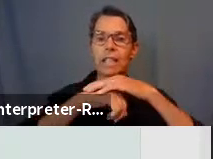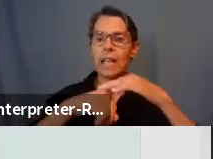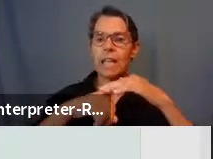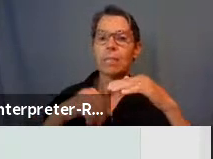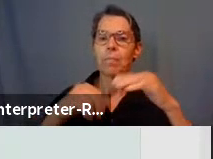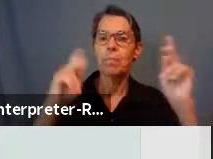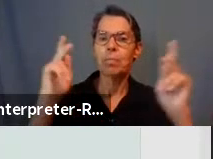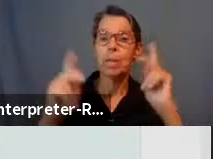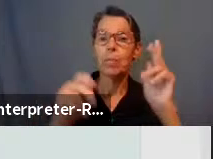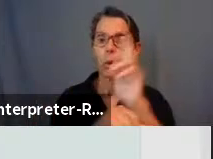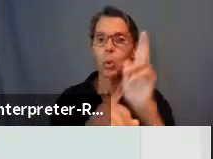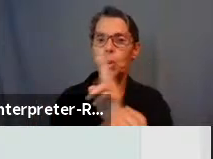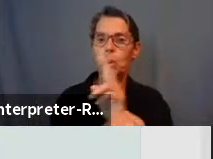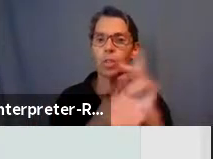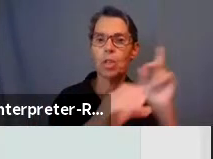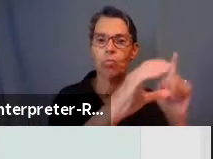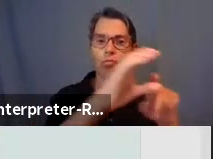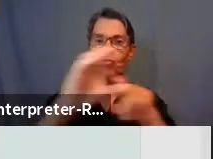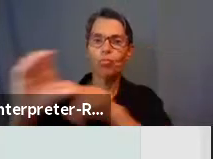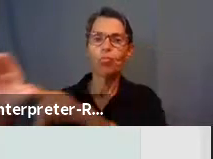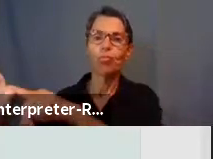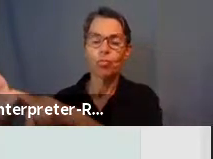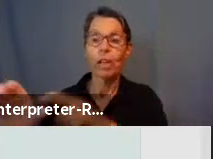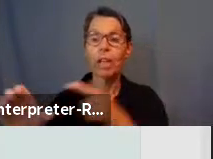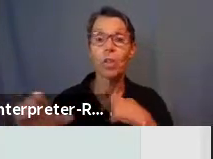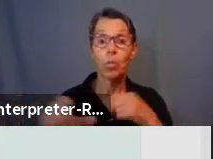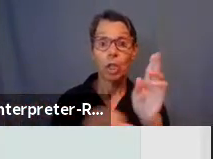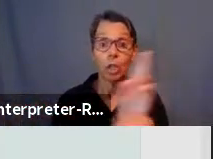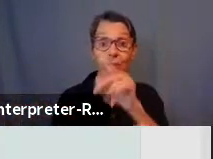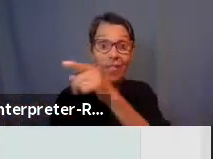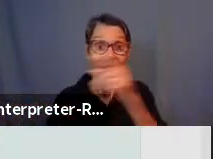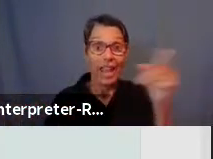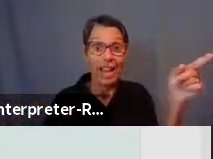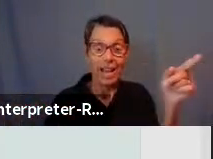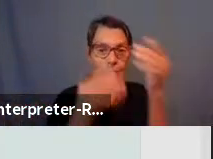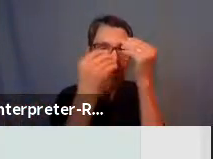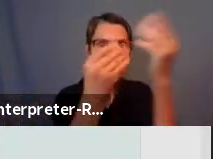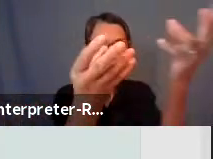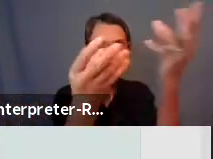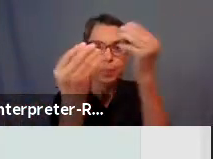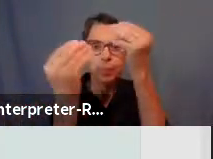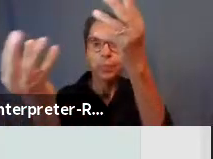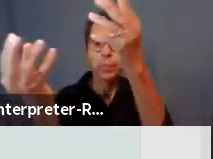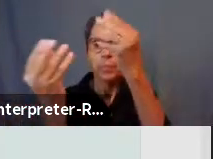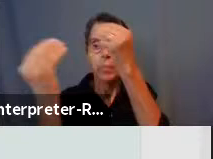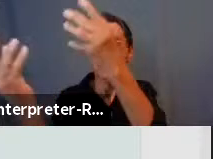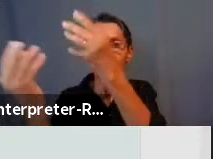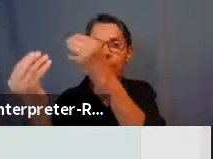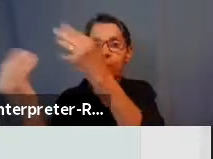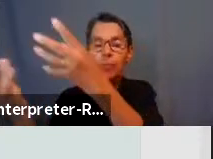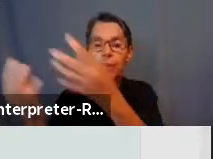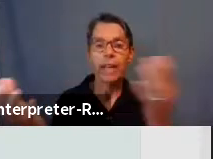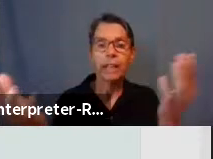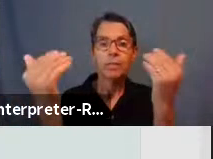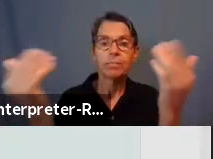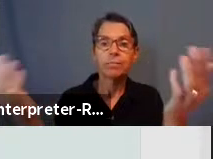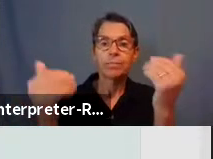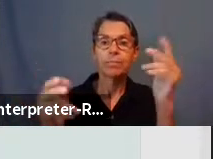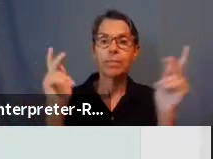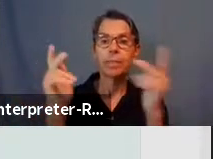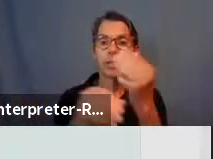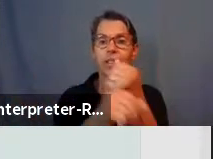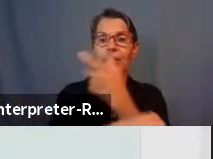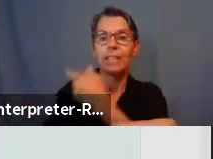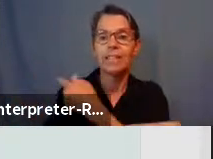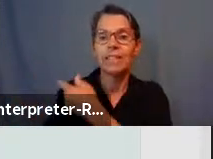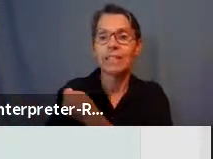use them as kind of the vessel to get information out and kind of solicit, our audience. We partnered